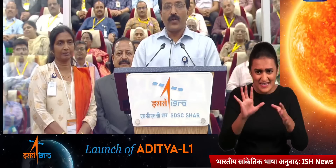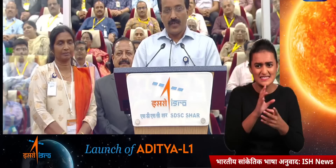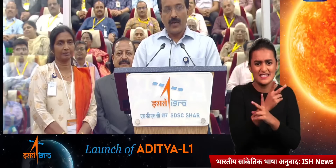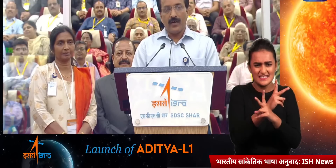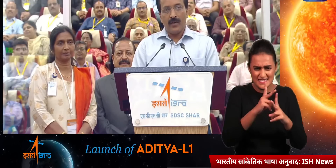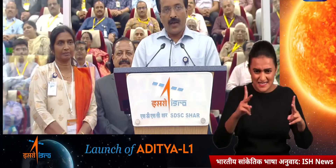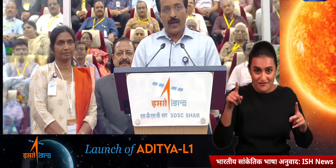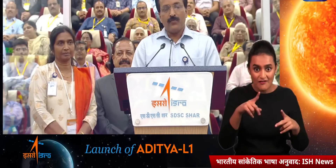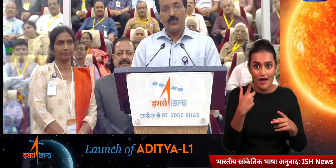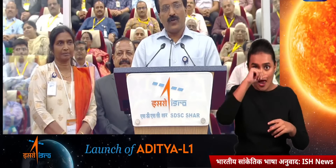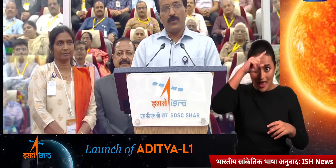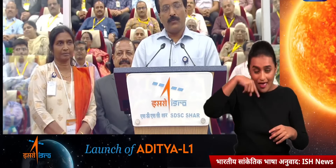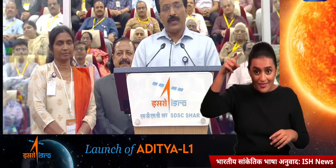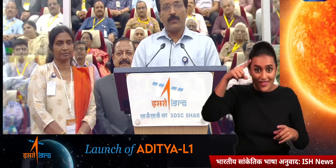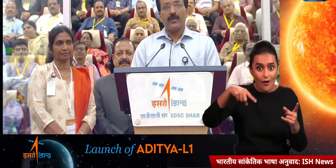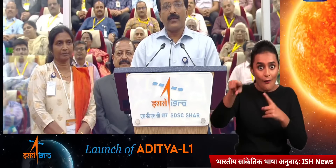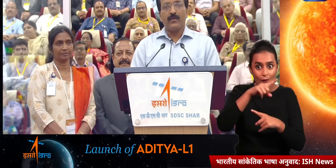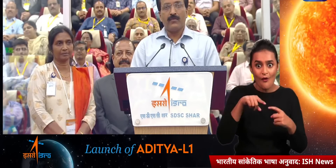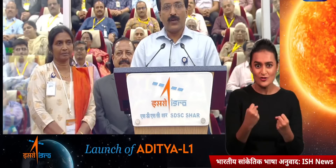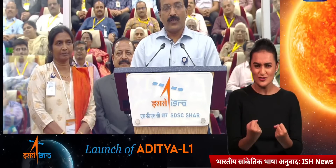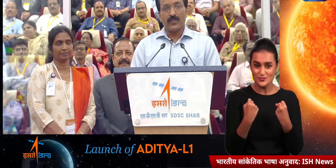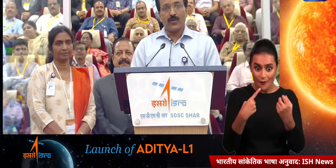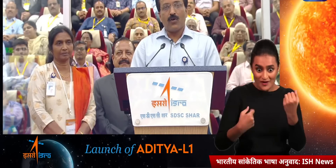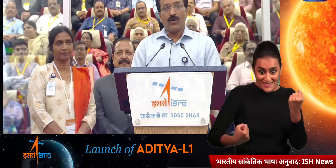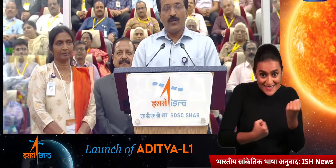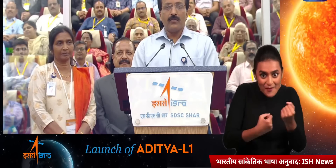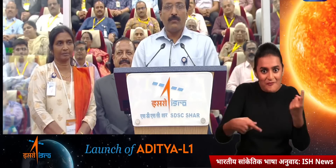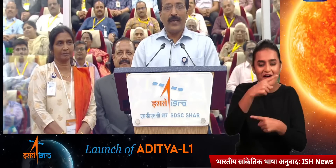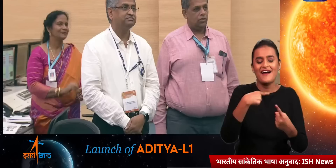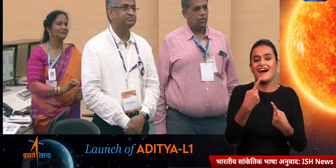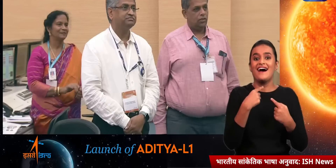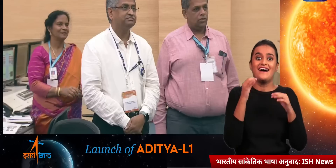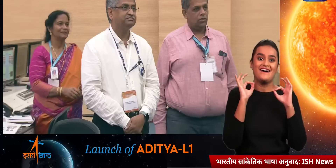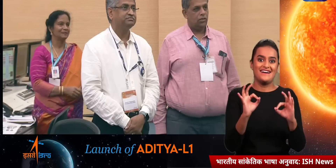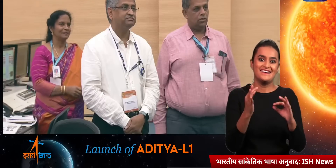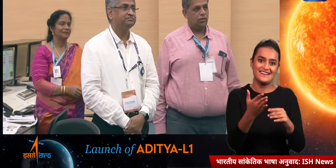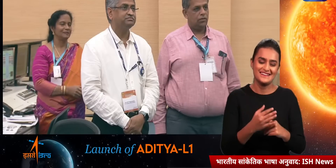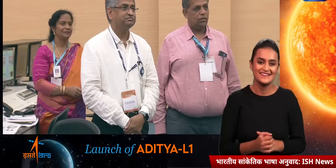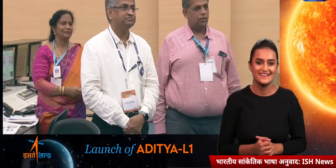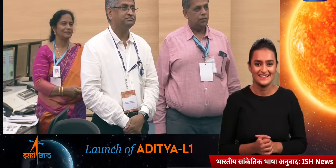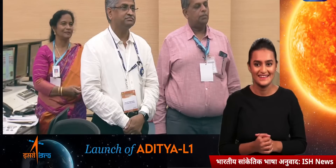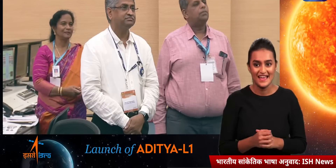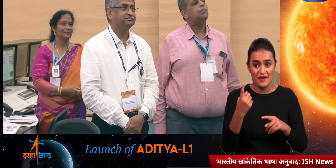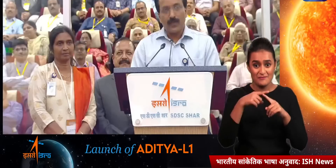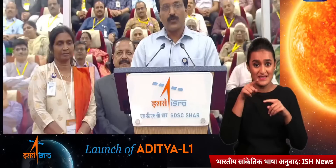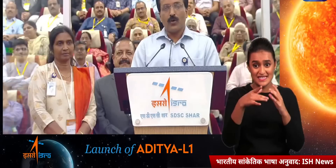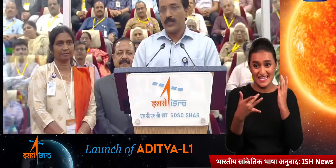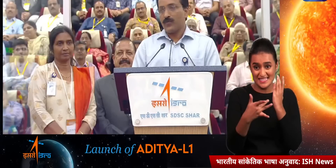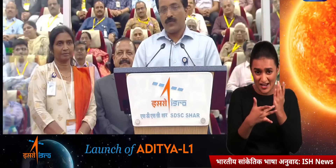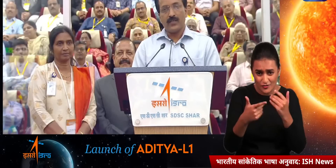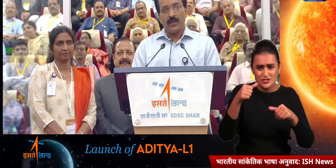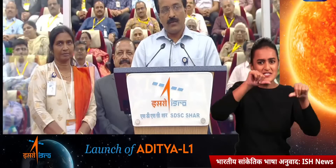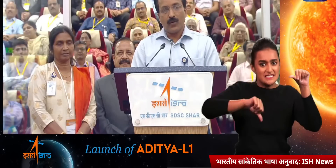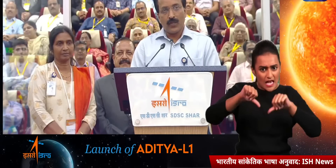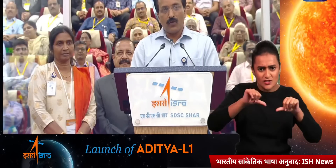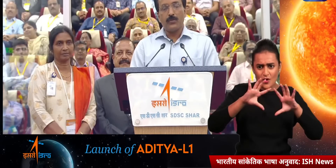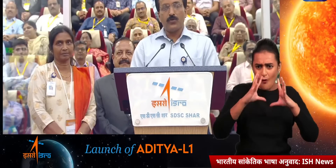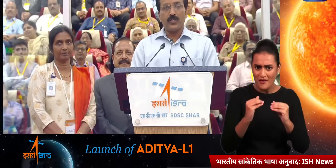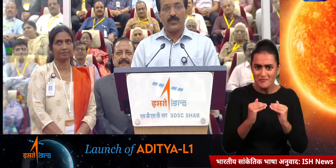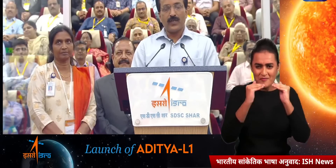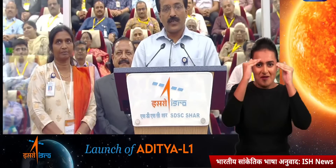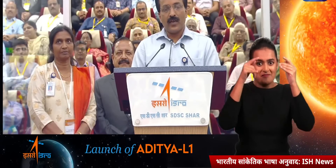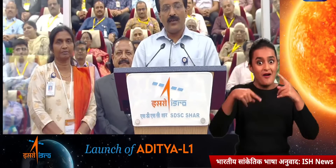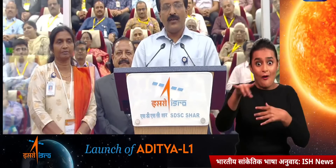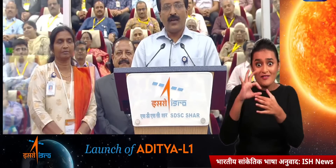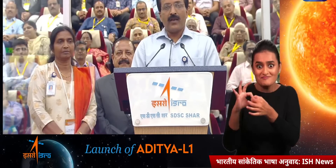capability for India, and which will be becoming one of the strong pillars of science and technology for this nation. And thank you so much for the